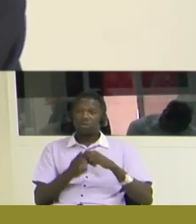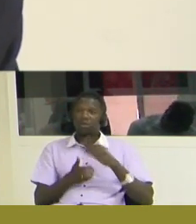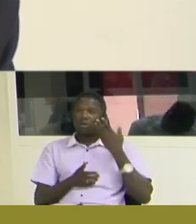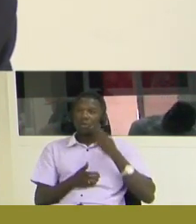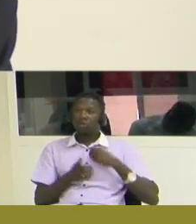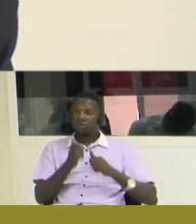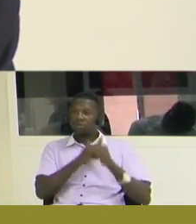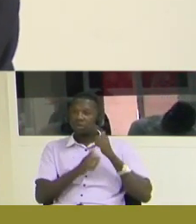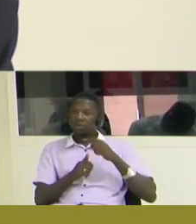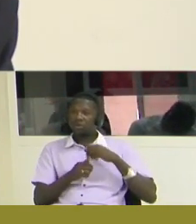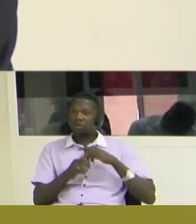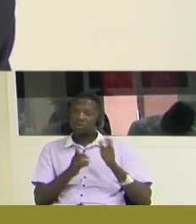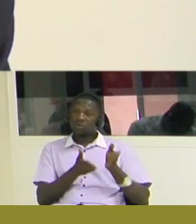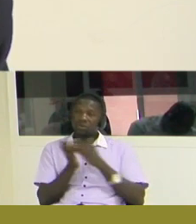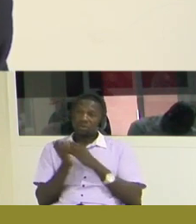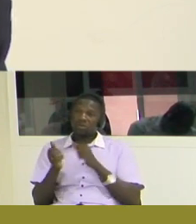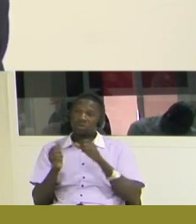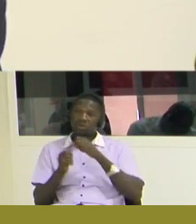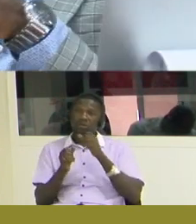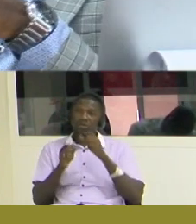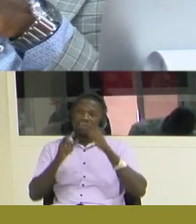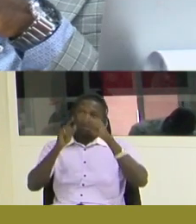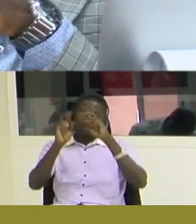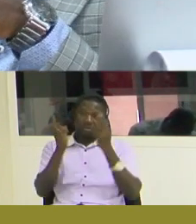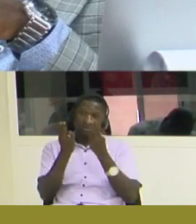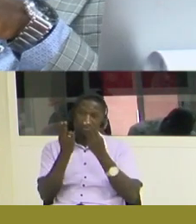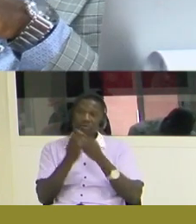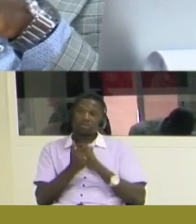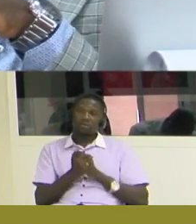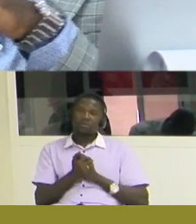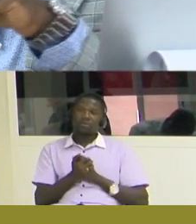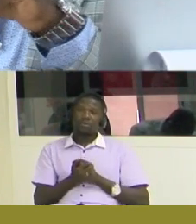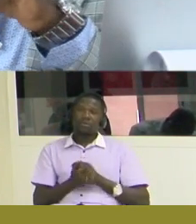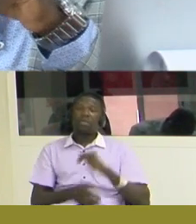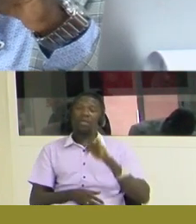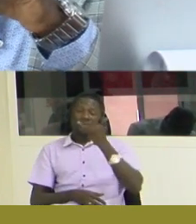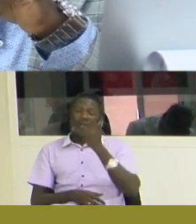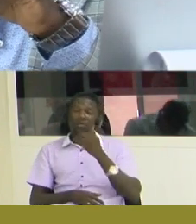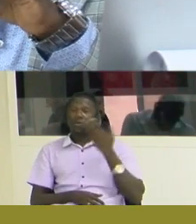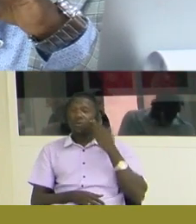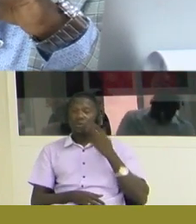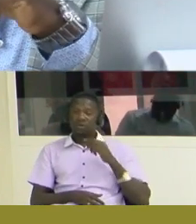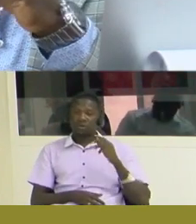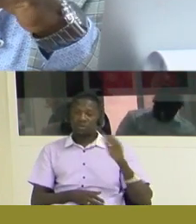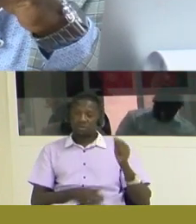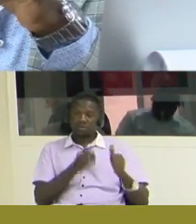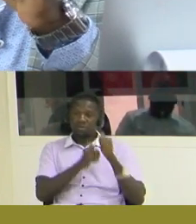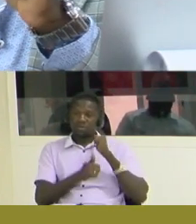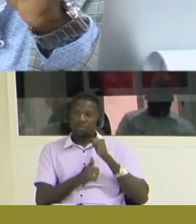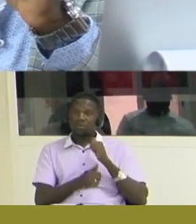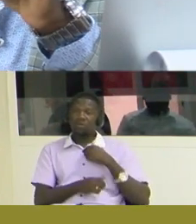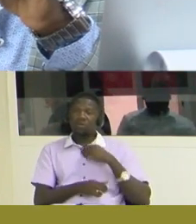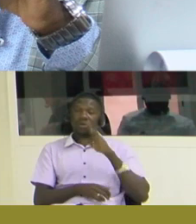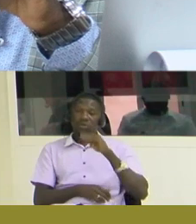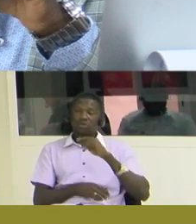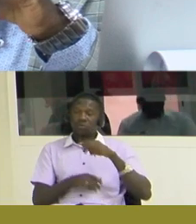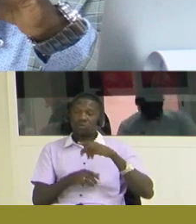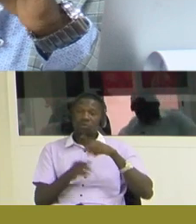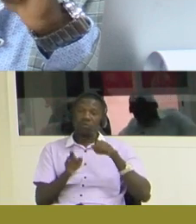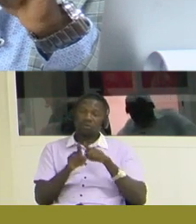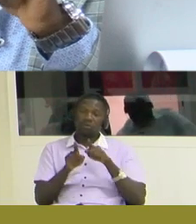go into another subject yes won't you know yes when we come back we will do deal with the PP the